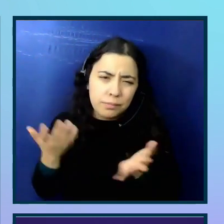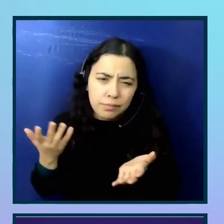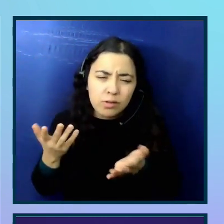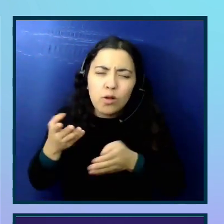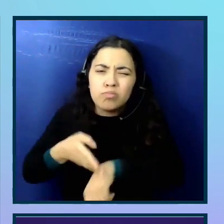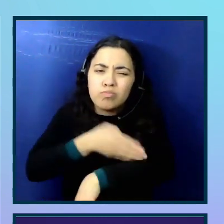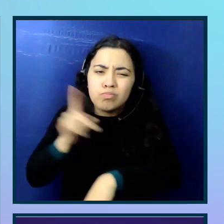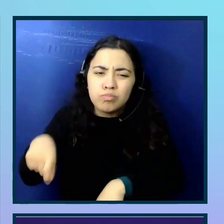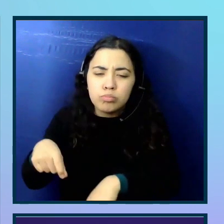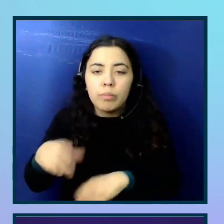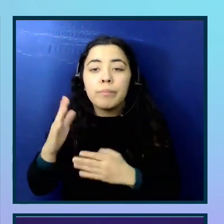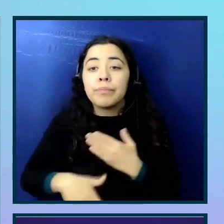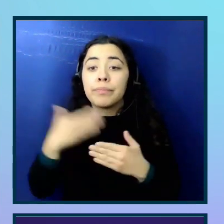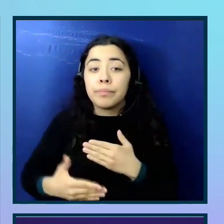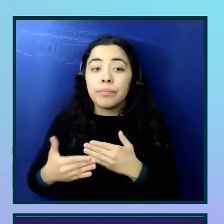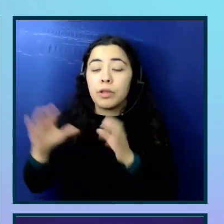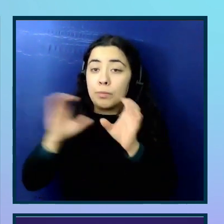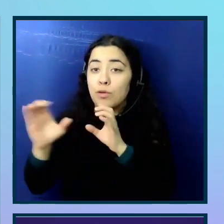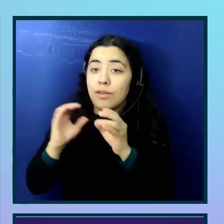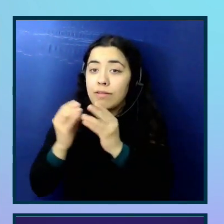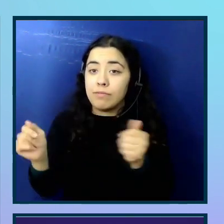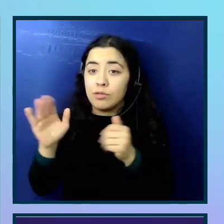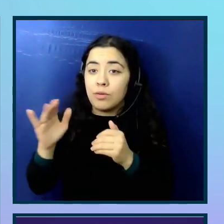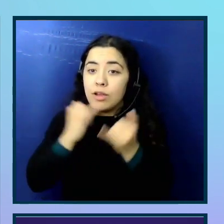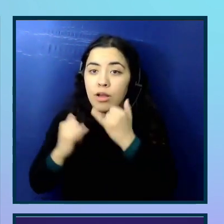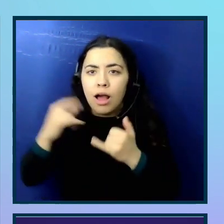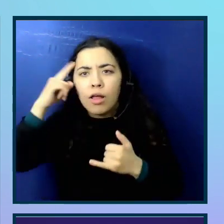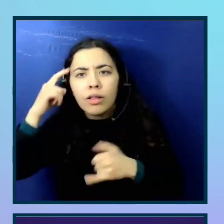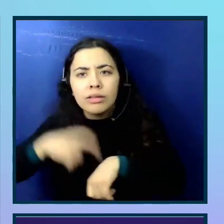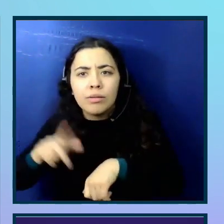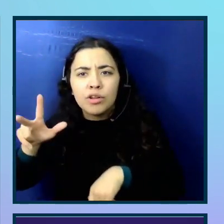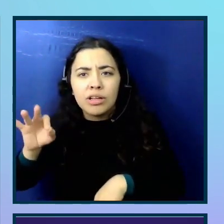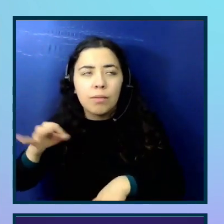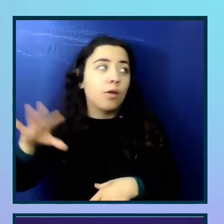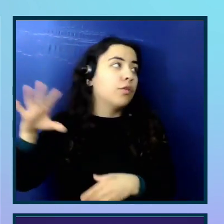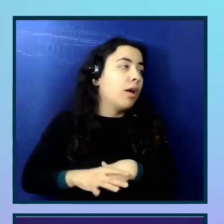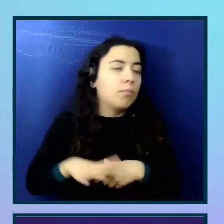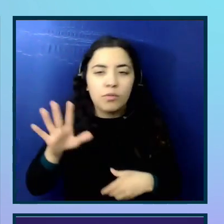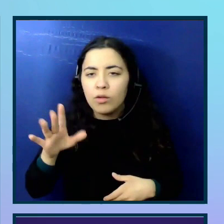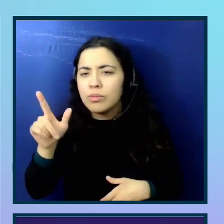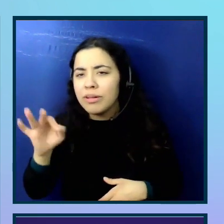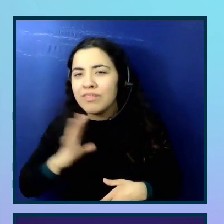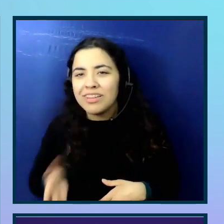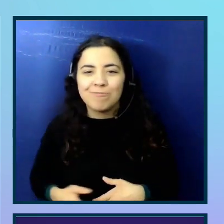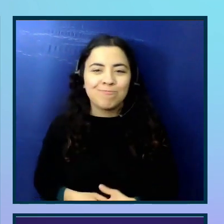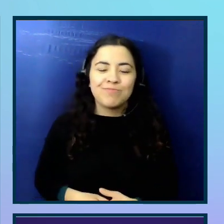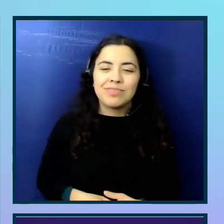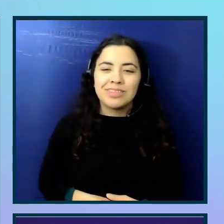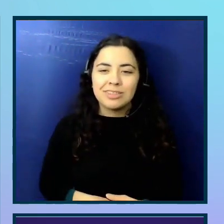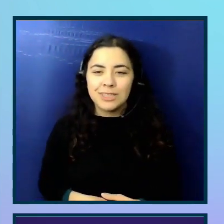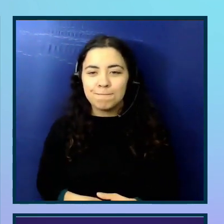Communicating and fixing errors. Oh my gosh, I thought the time was 39 and I was like, oh crap, but it's 29, we're great.